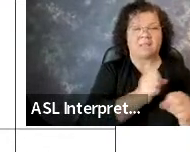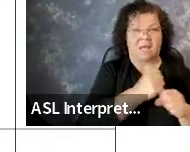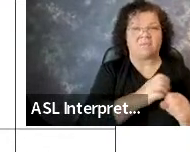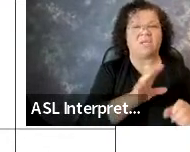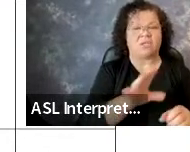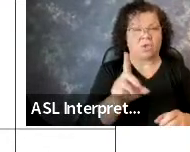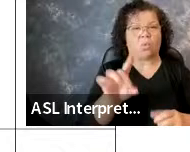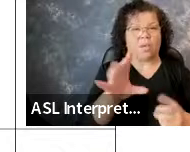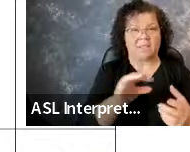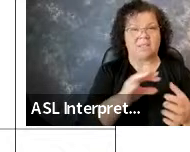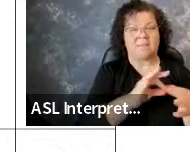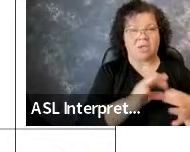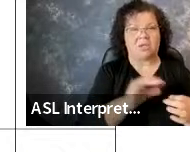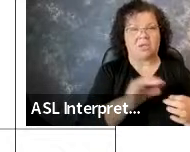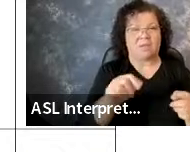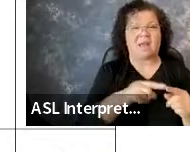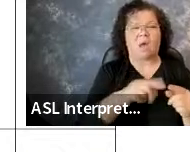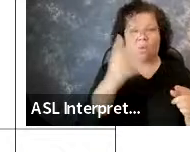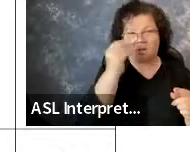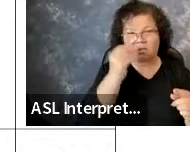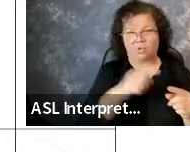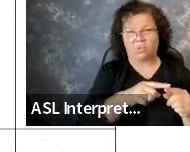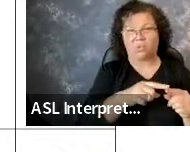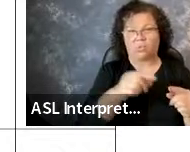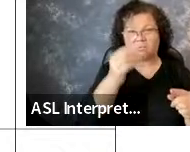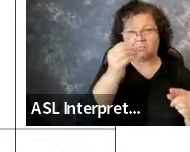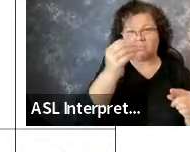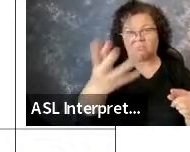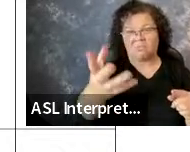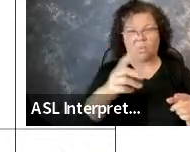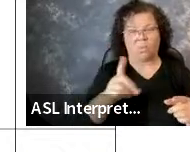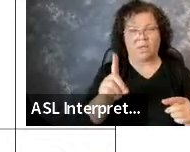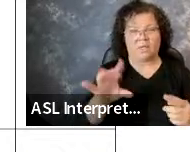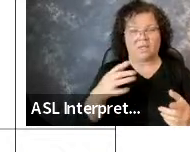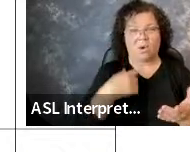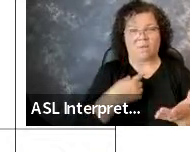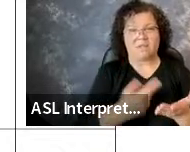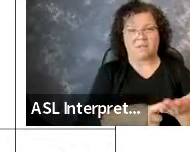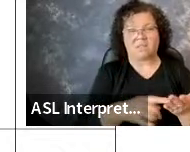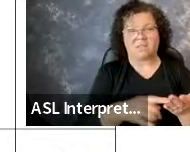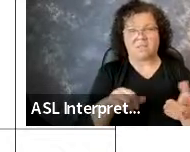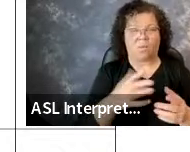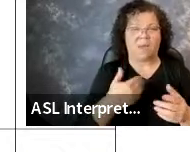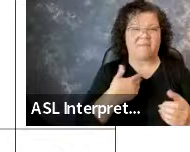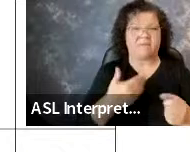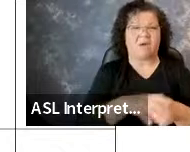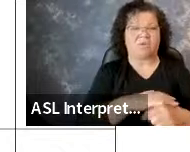So just wanted to circle back and let y'all know that we have that covered.